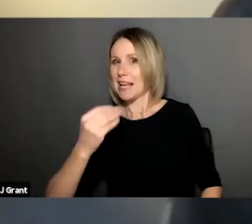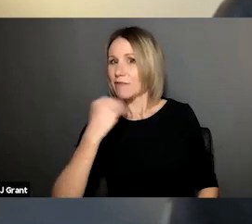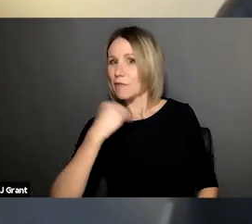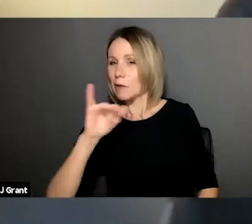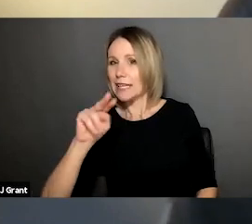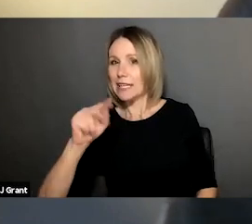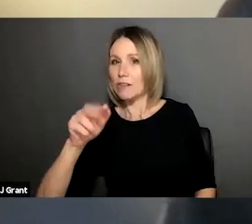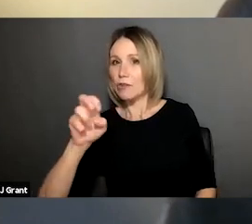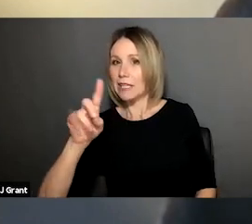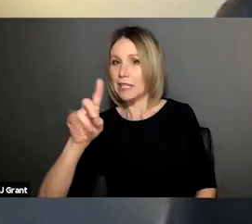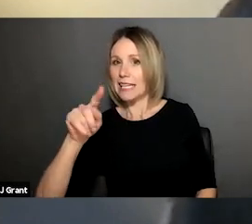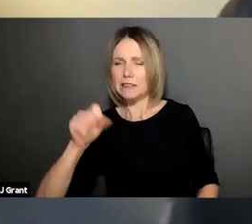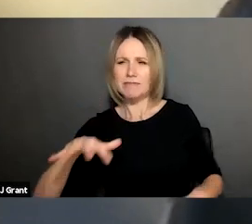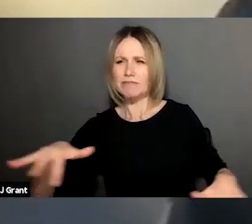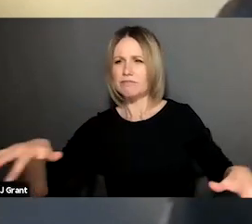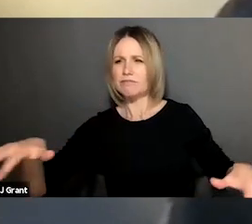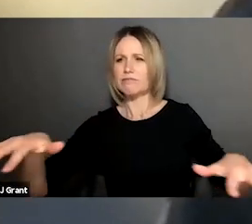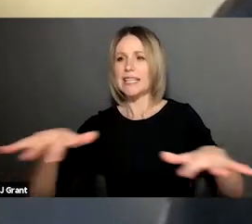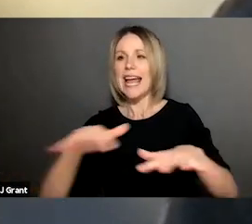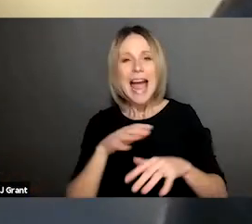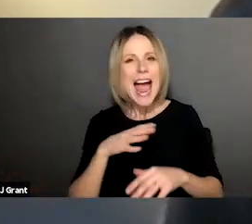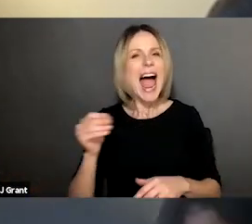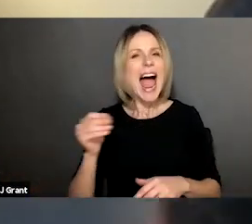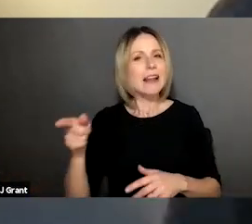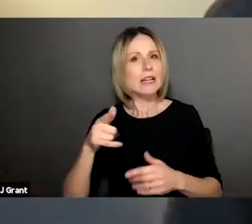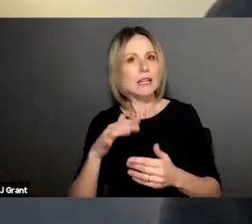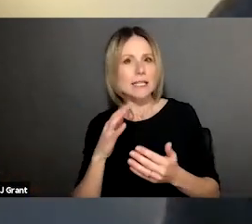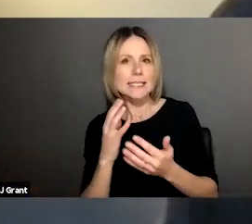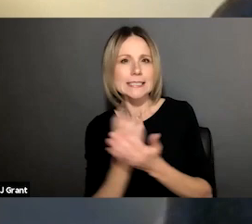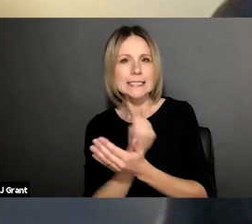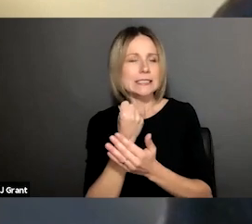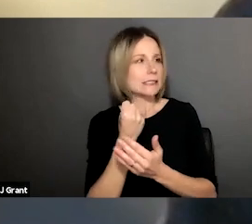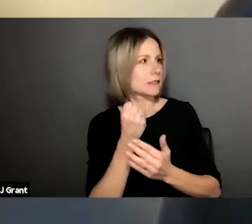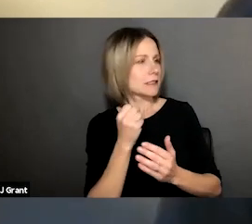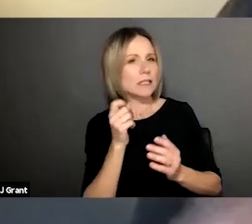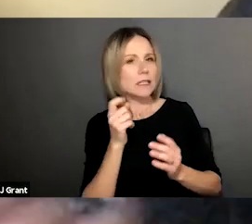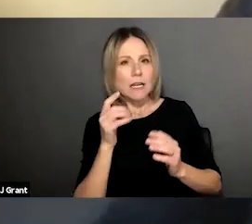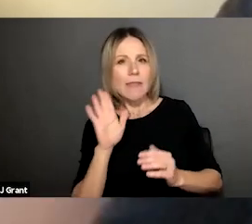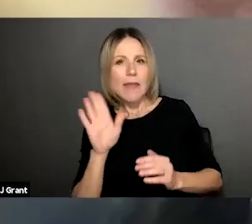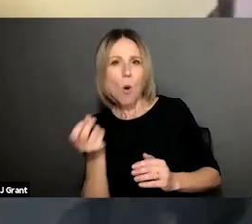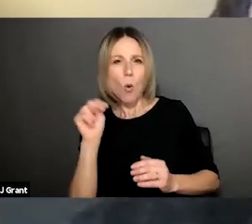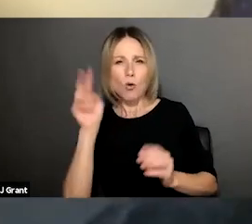city, and their own creativity to bring something,